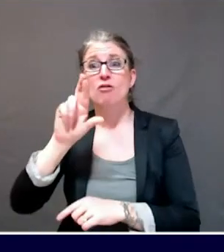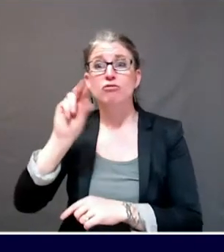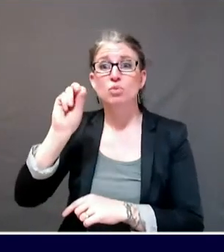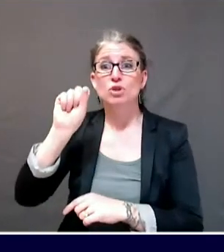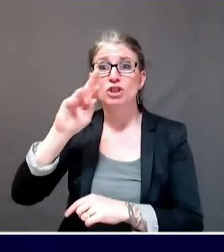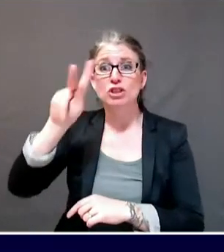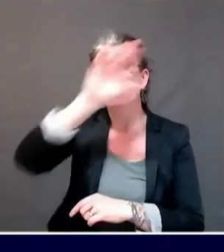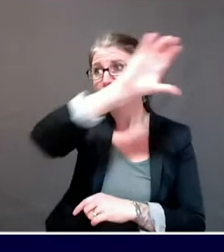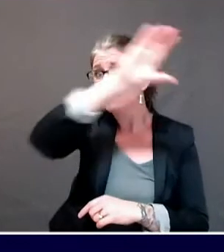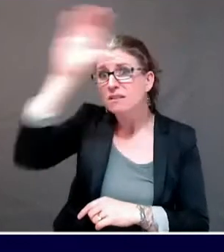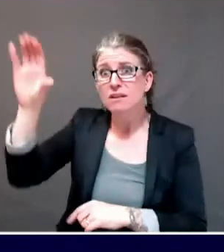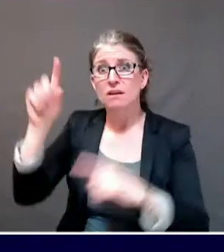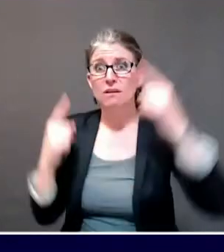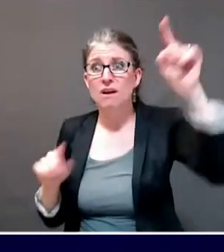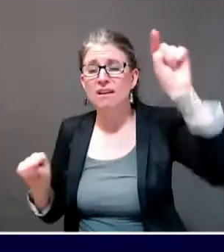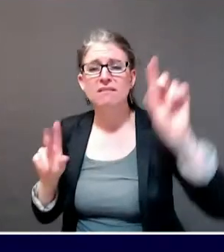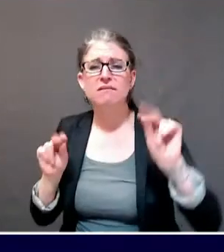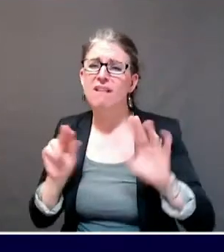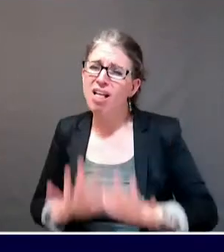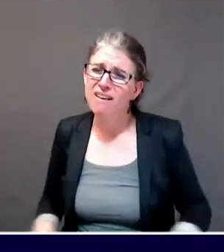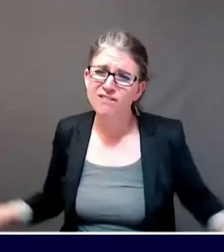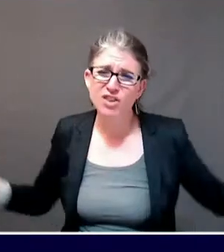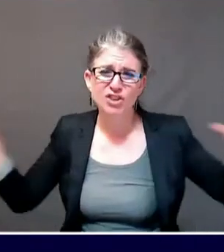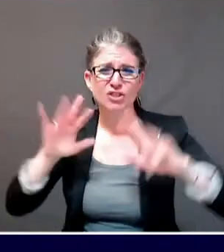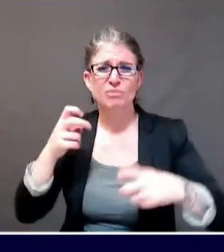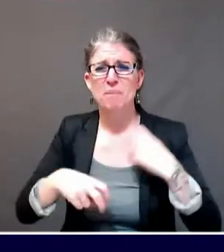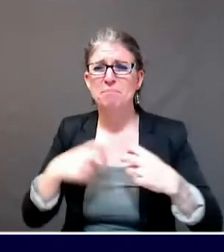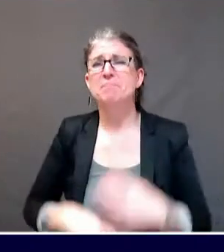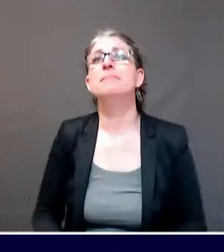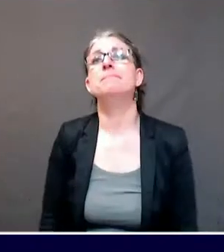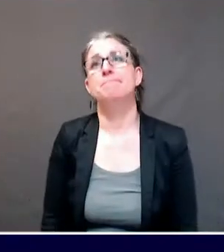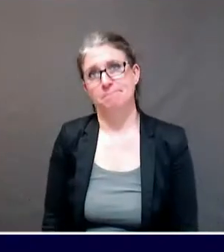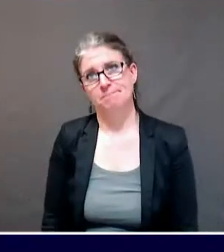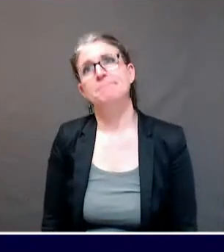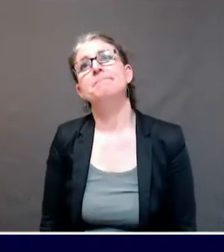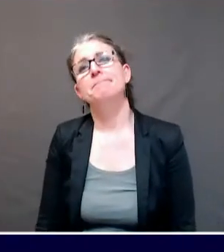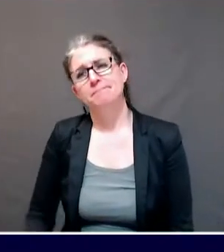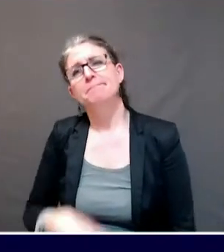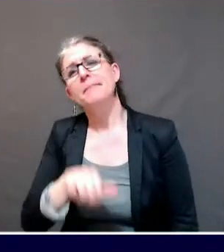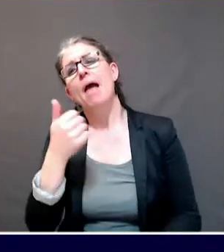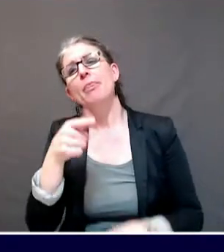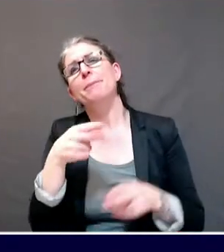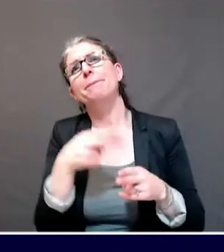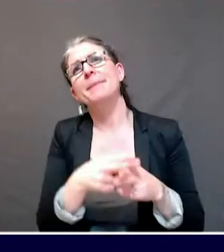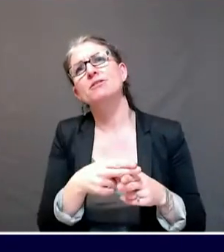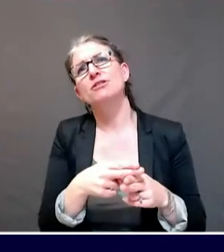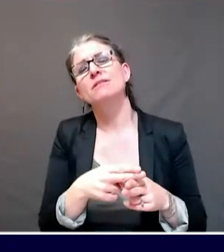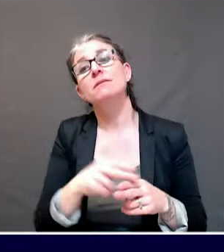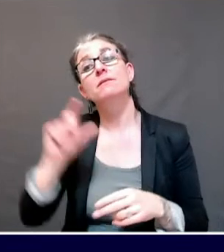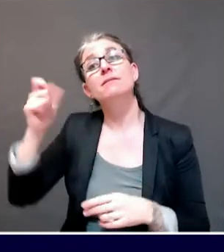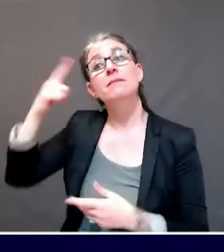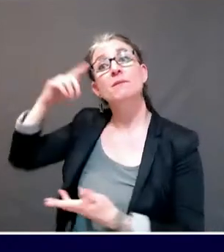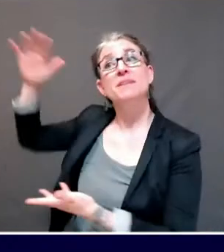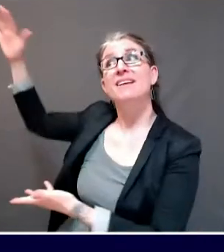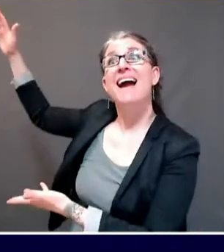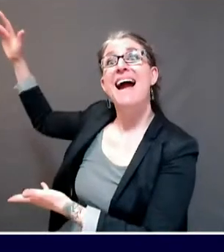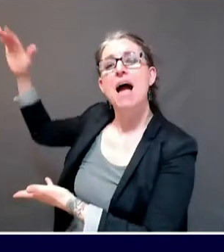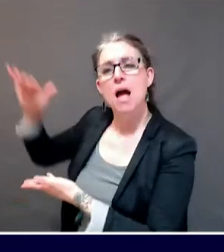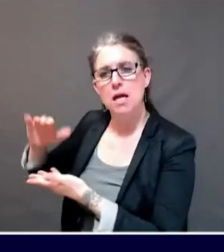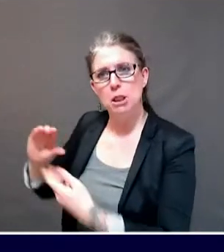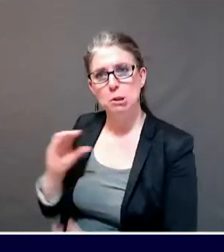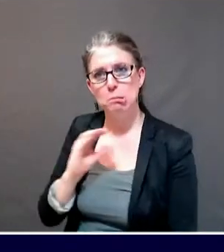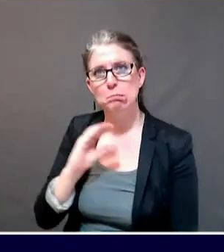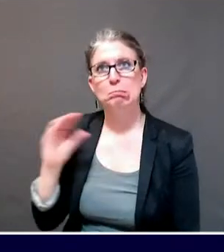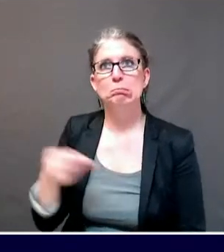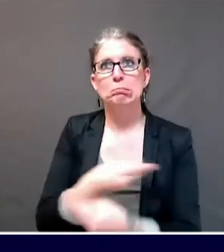lack of some of the doses of vaccine or less than you thought. Has your original plan, have you been forced to pivot in any way or